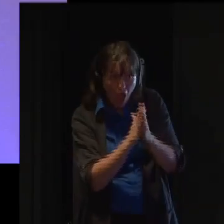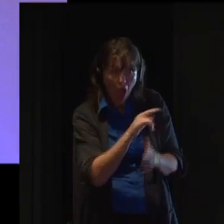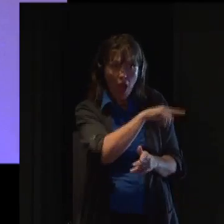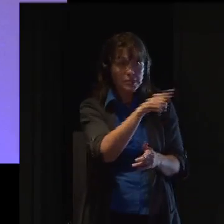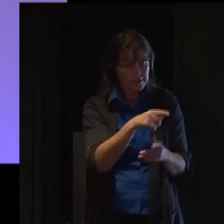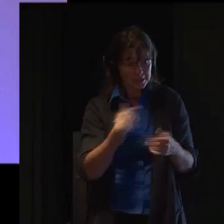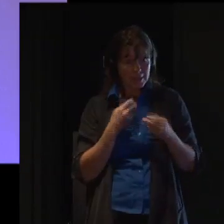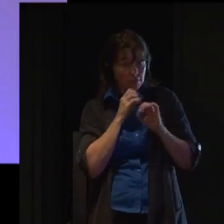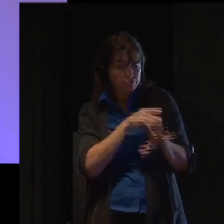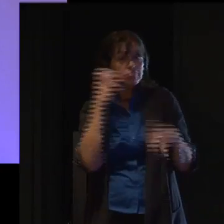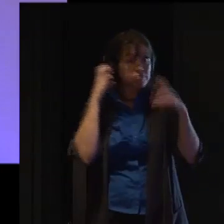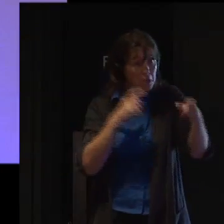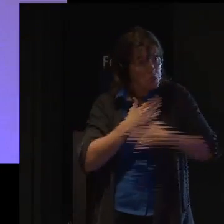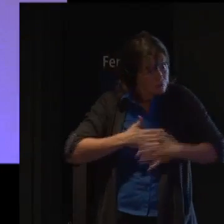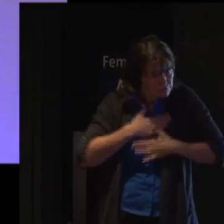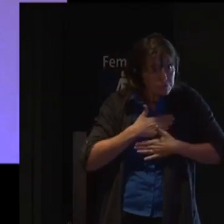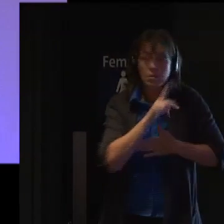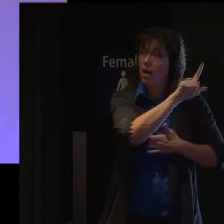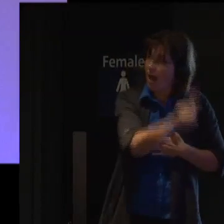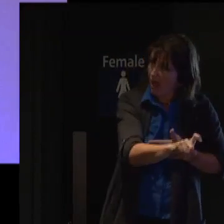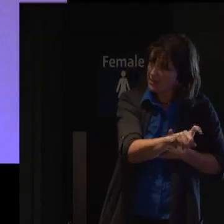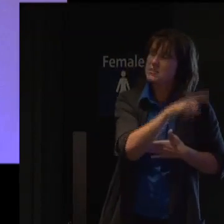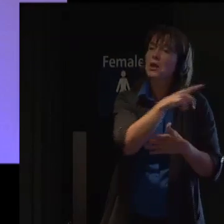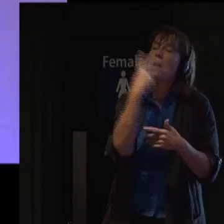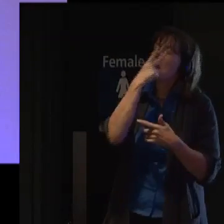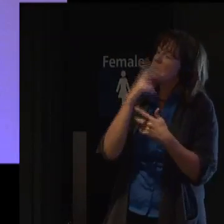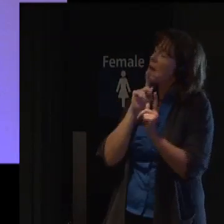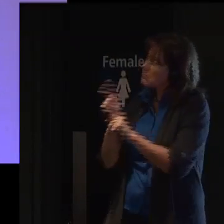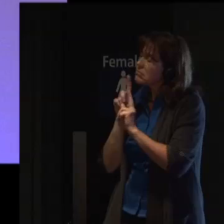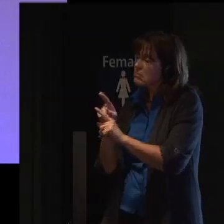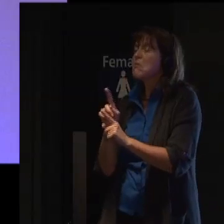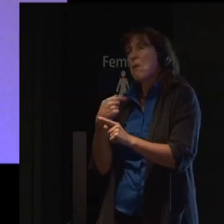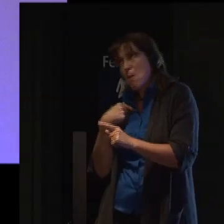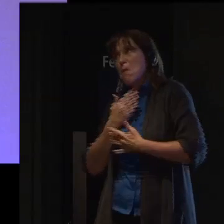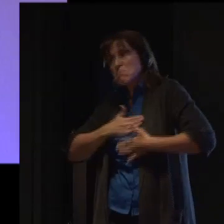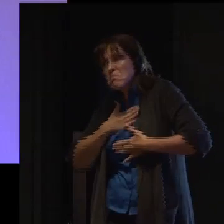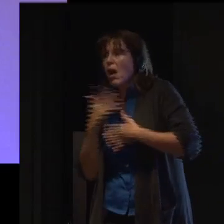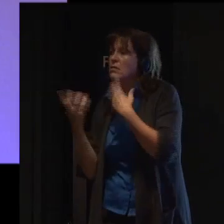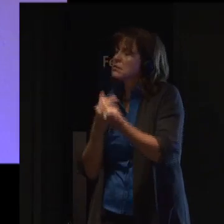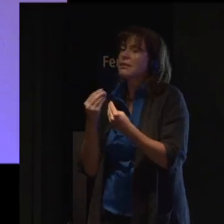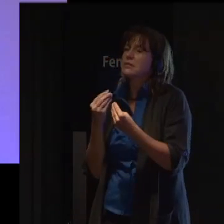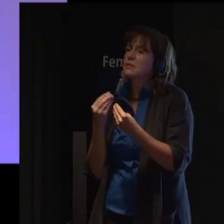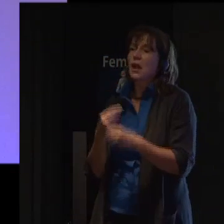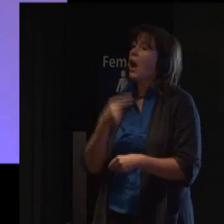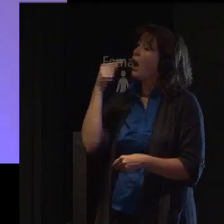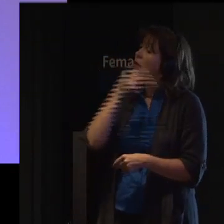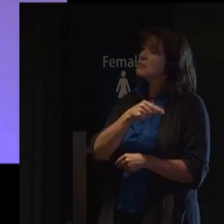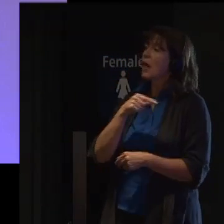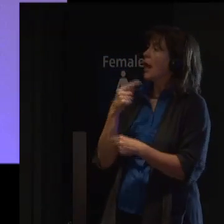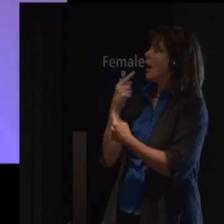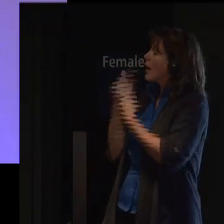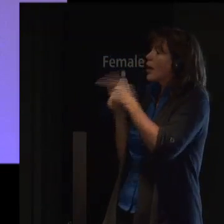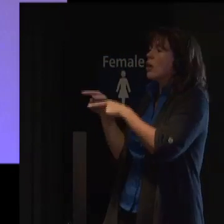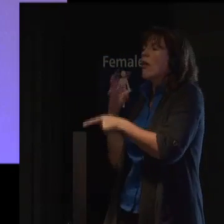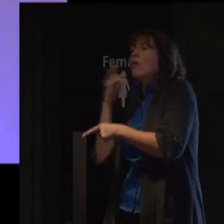was it, how did you receive it? And the most fantastic thing we receive is they don't talk about how the commentary was,